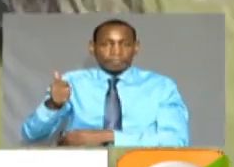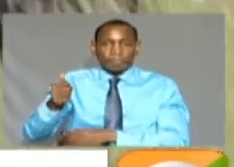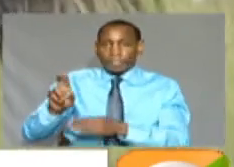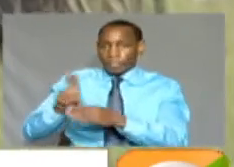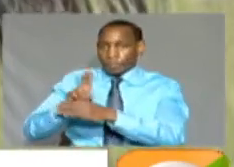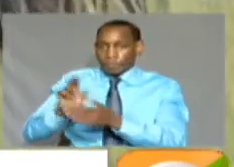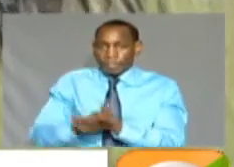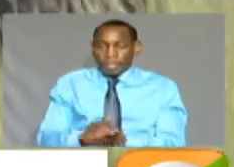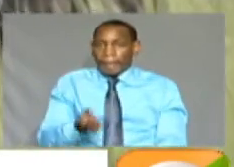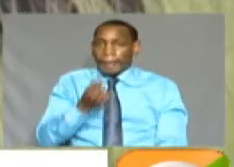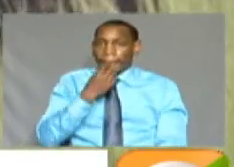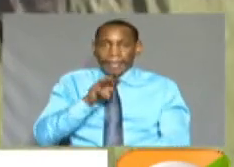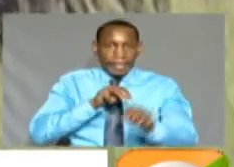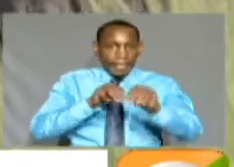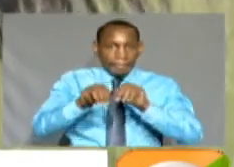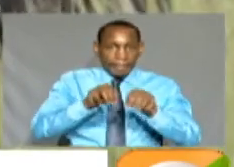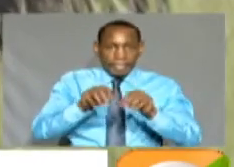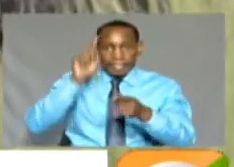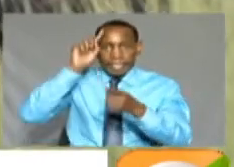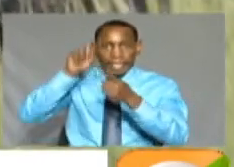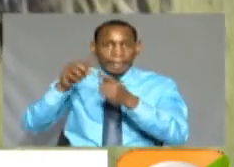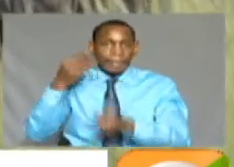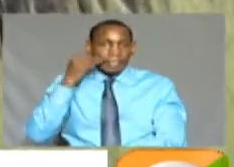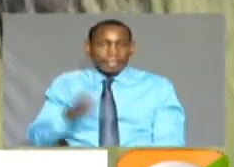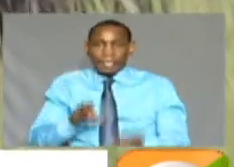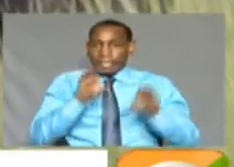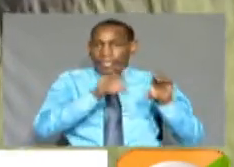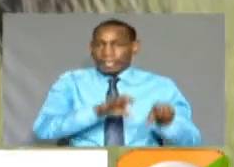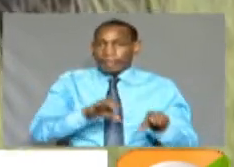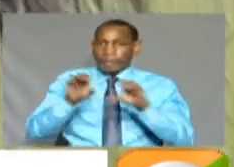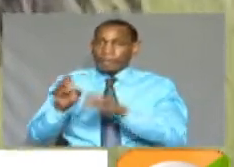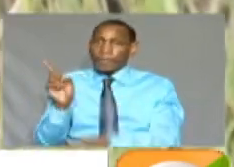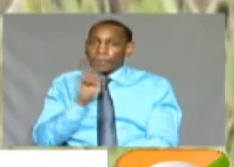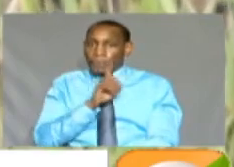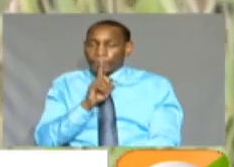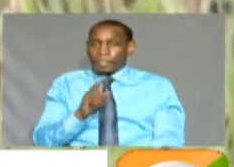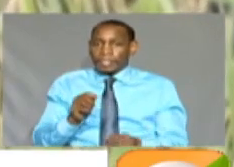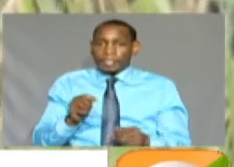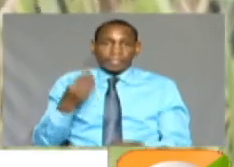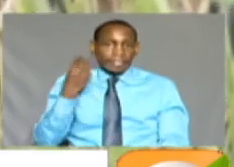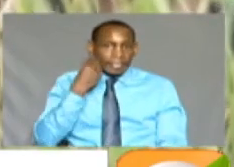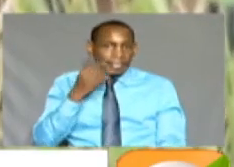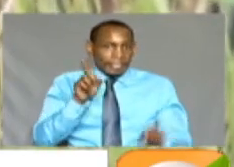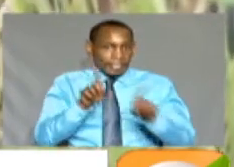use. MedManager is targeting patients suffering from chronic ailments